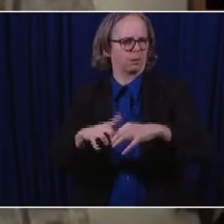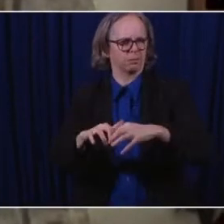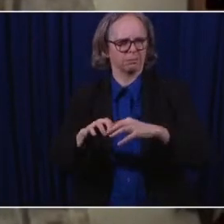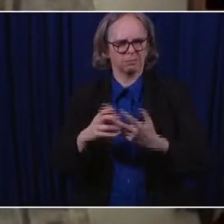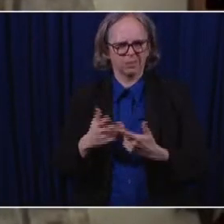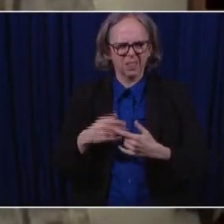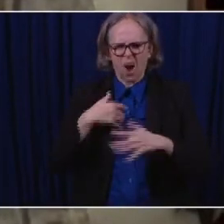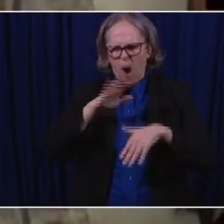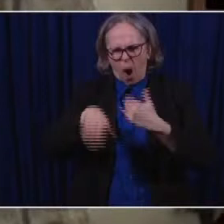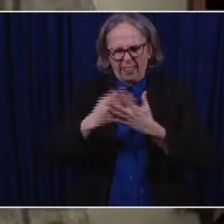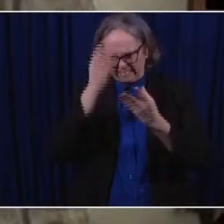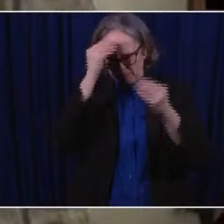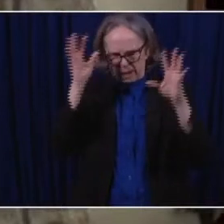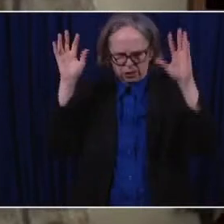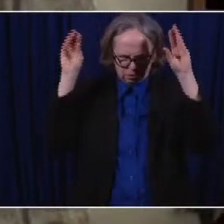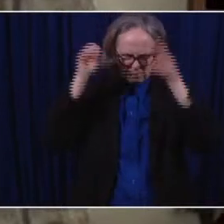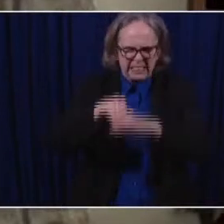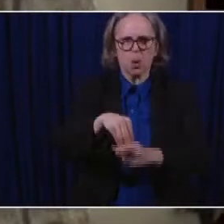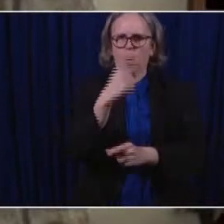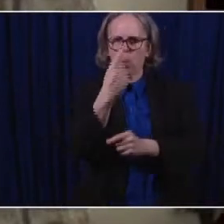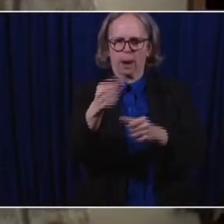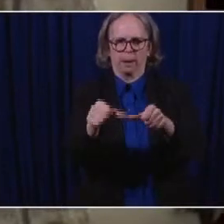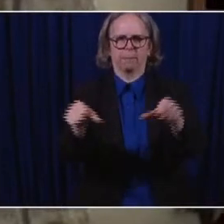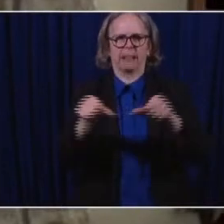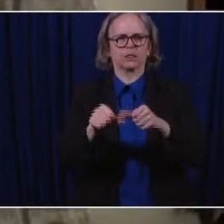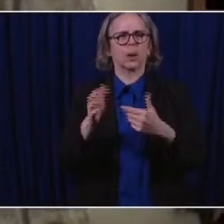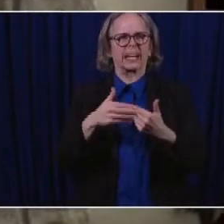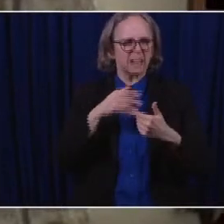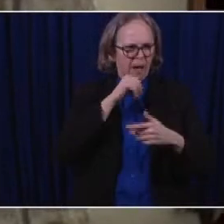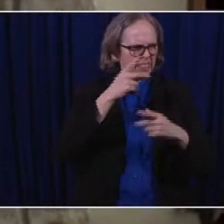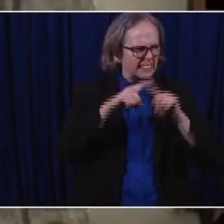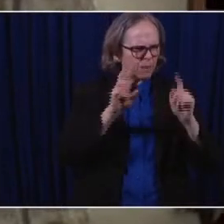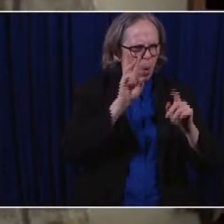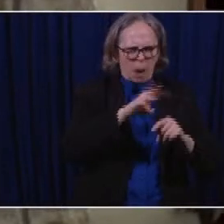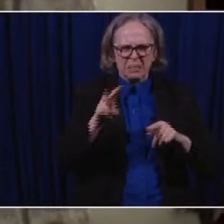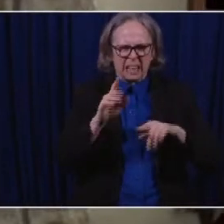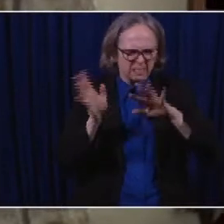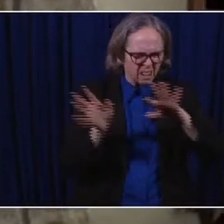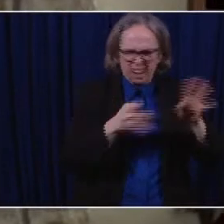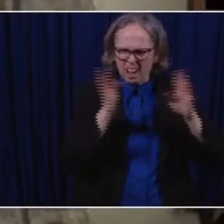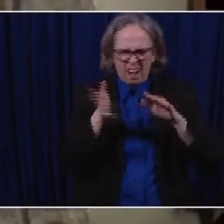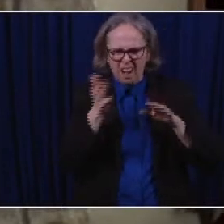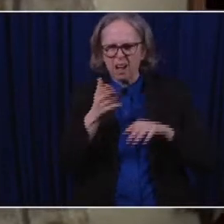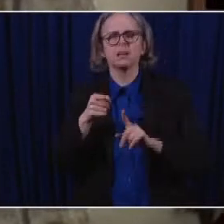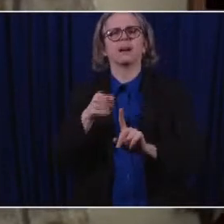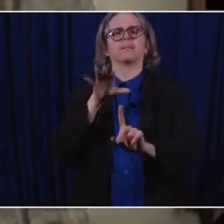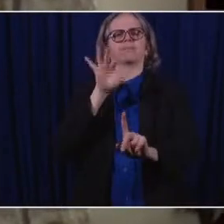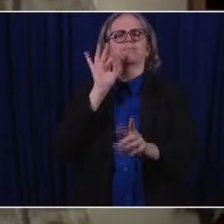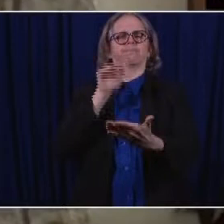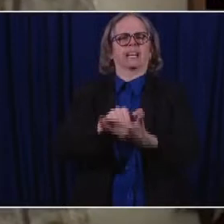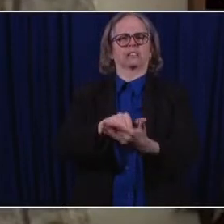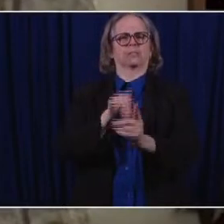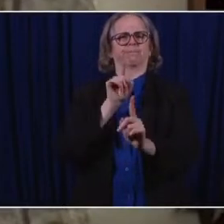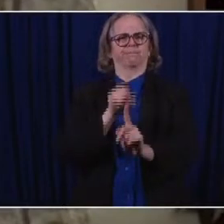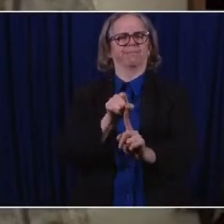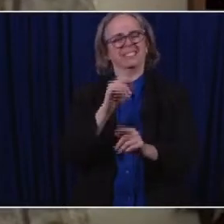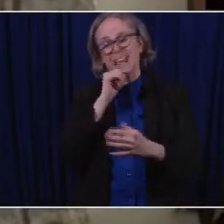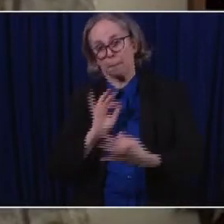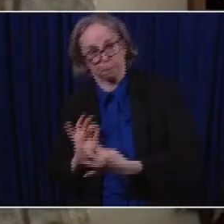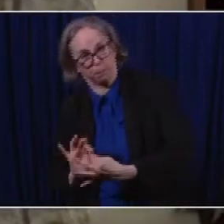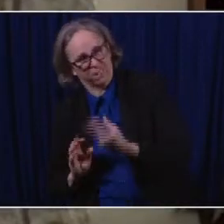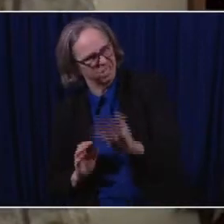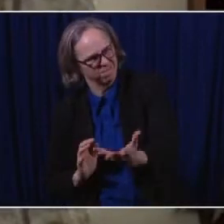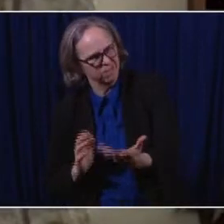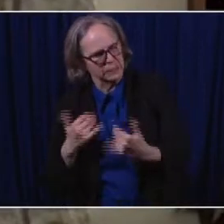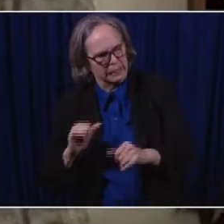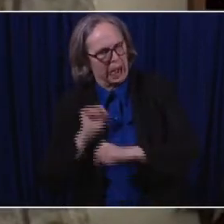register through their system. So it will be an improvement. It still does not, it does not solve a problem for someone who does